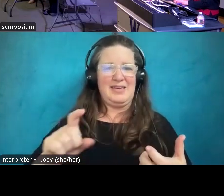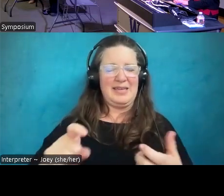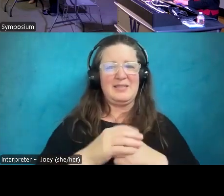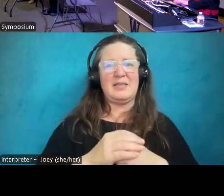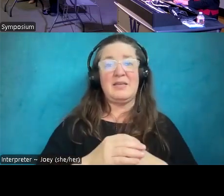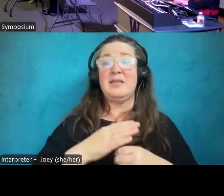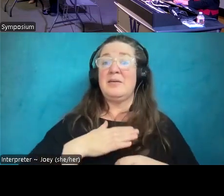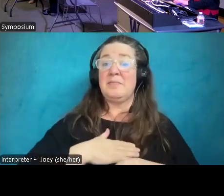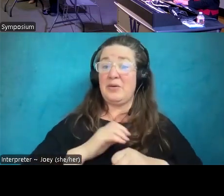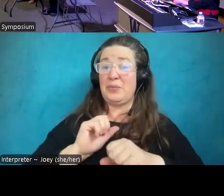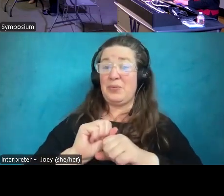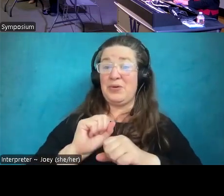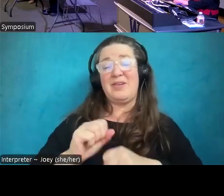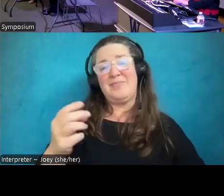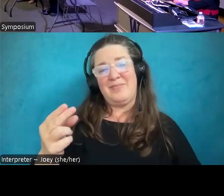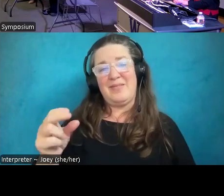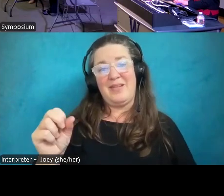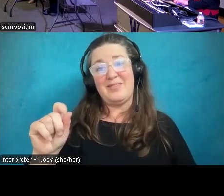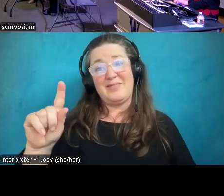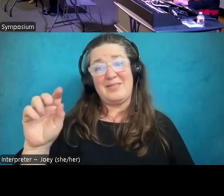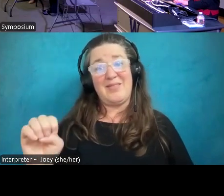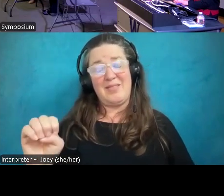discrimination, laughter, being called weird,